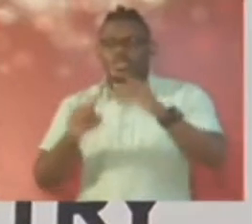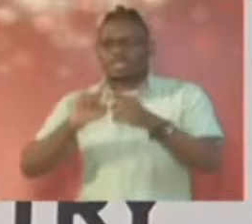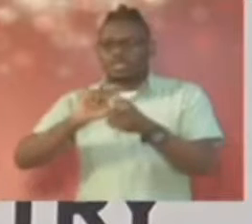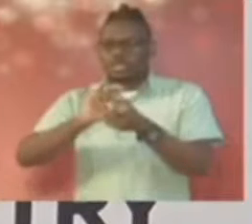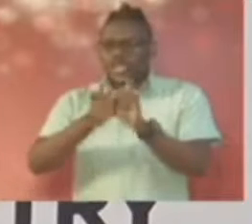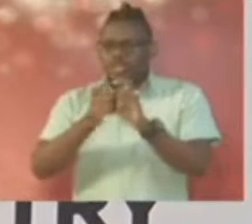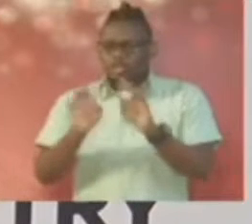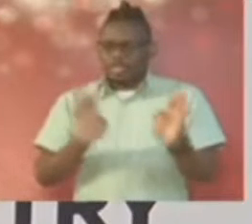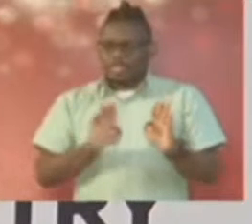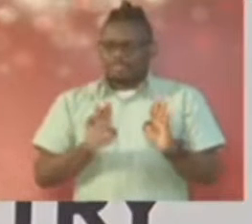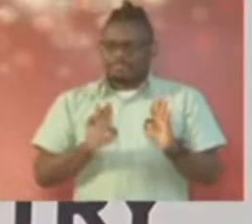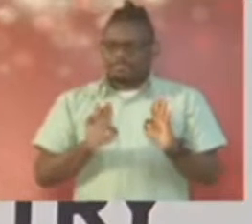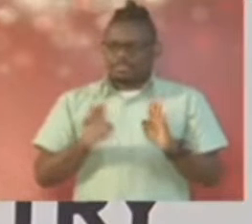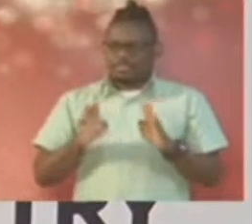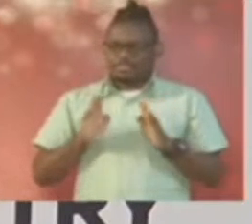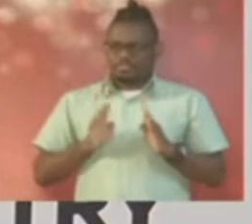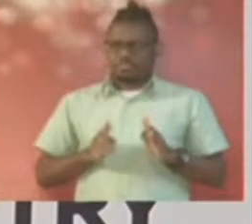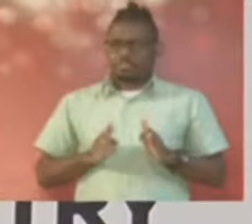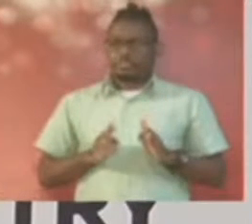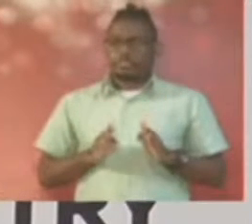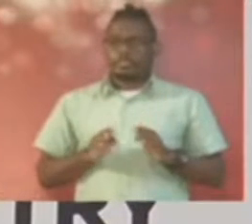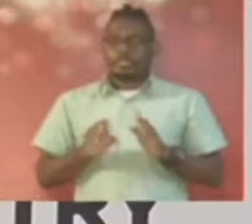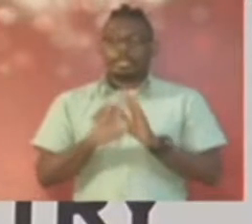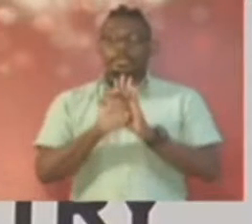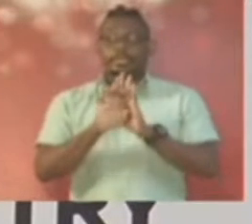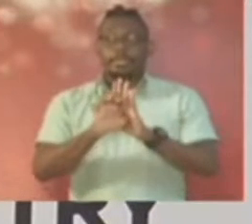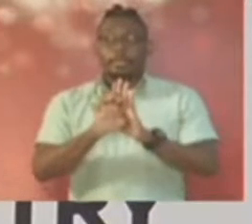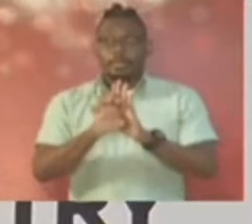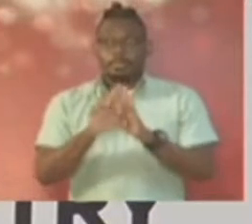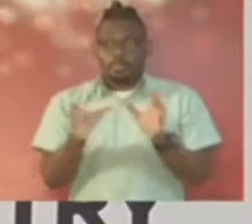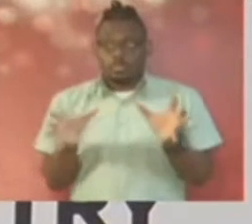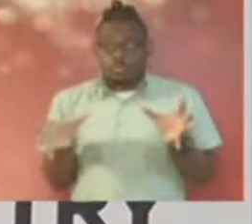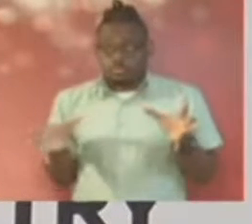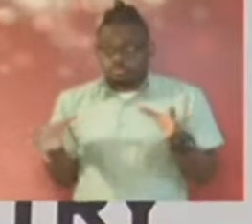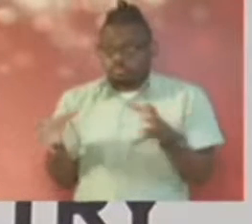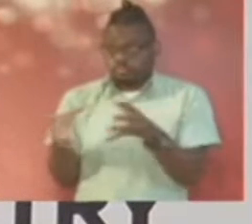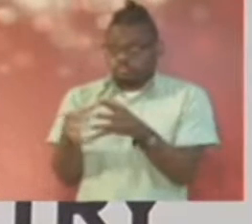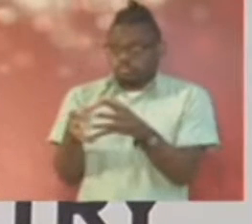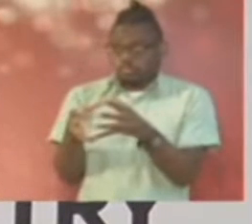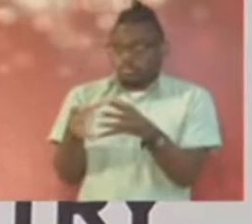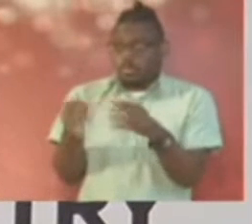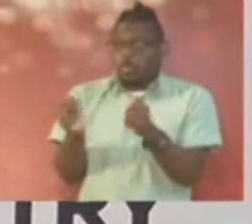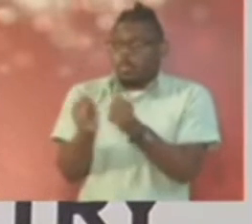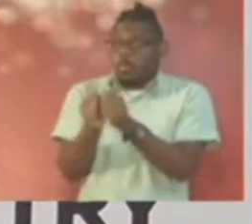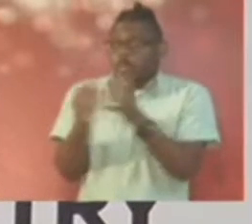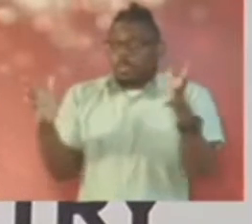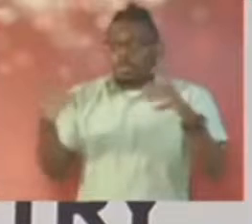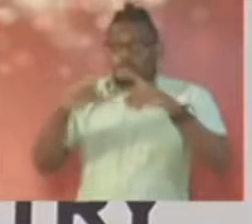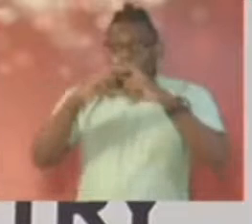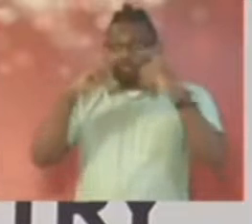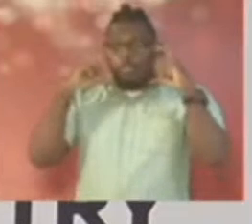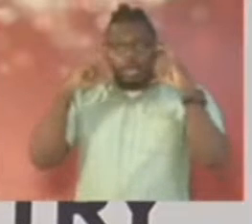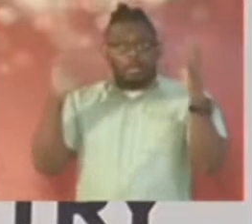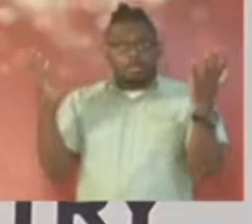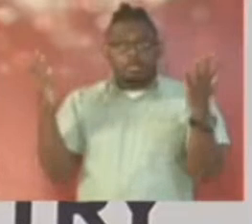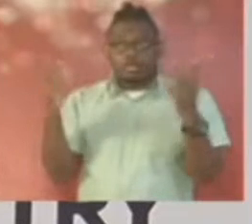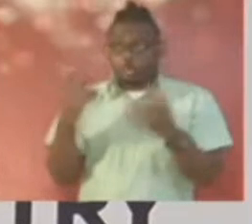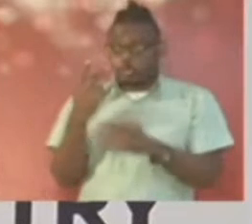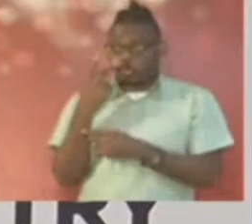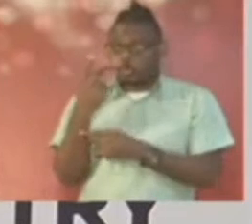we have seen an increase in congregation without mask wearing, we have seen, by way of spike, that increase occurring 14